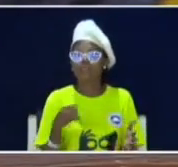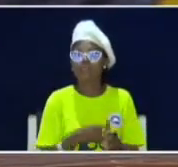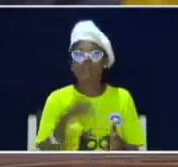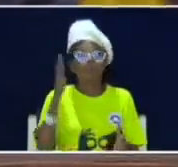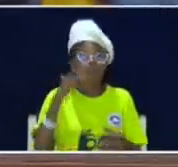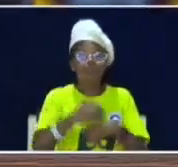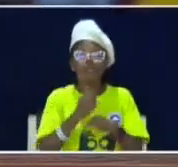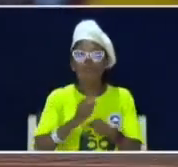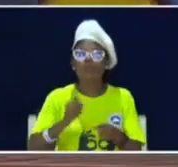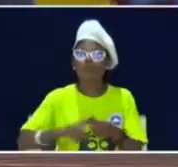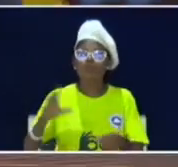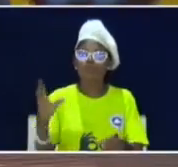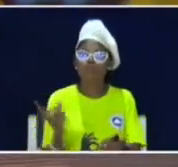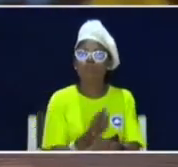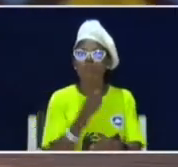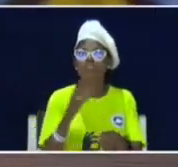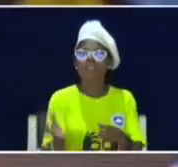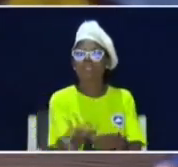effortlessly.